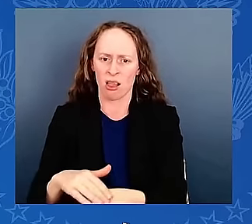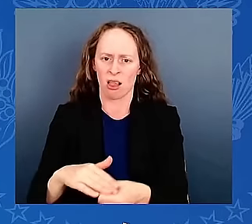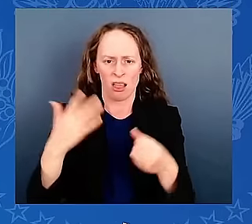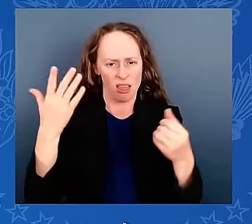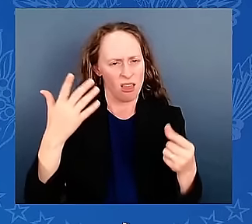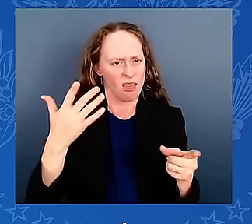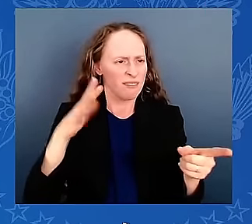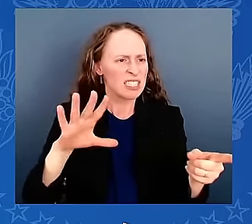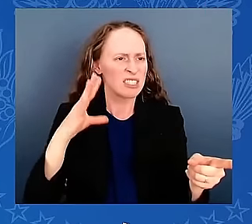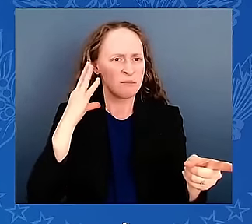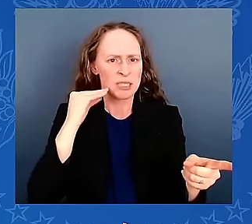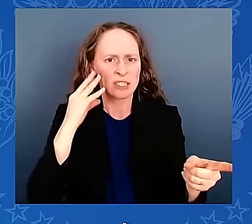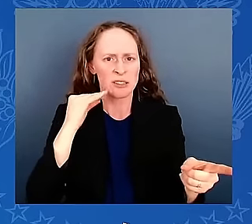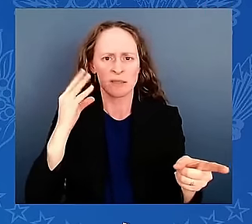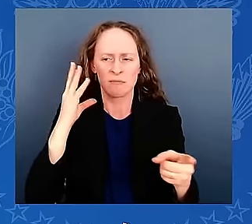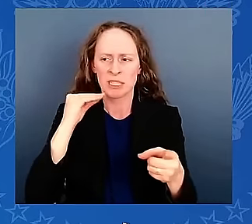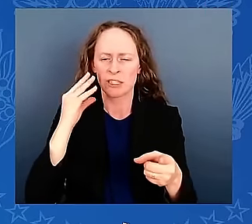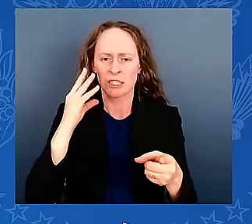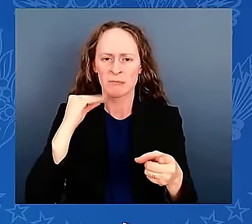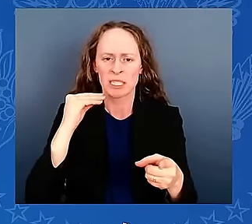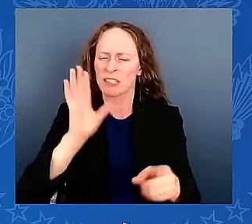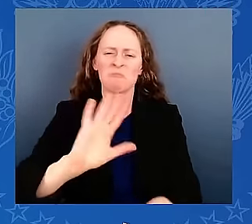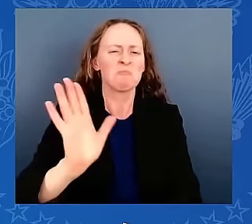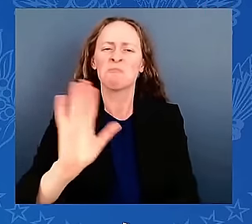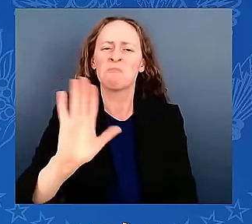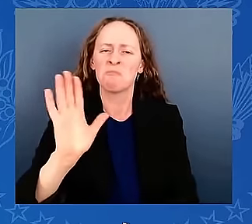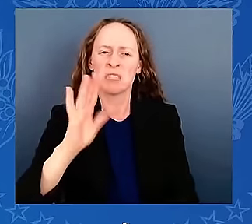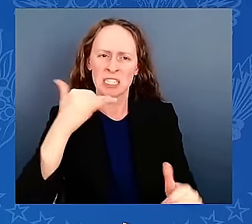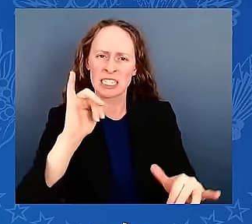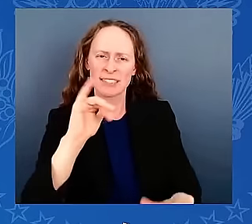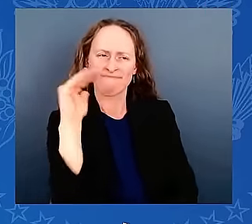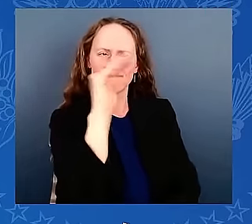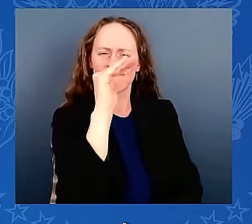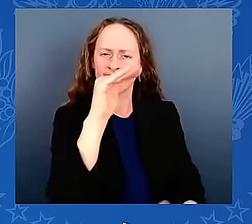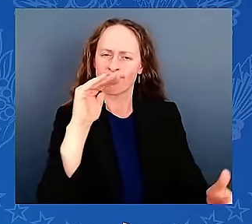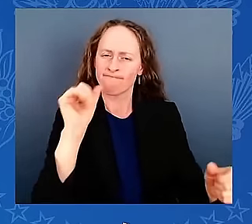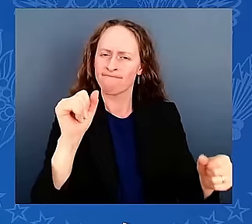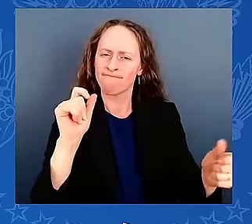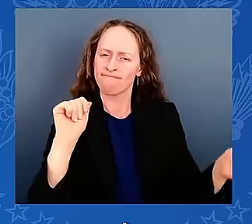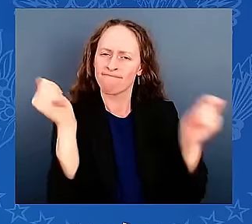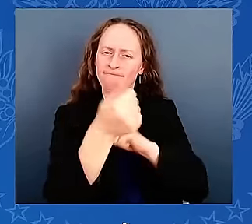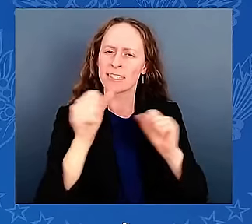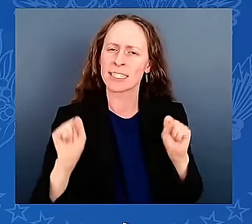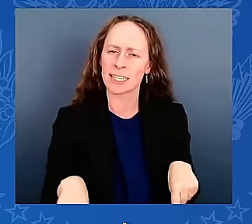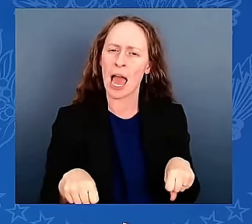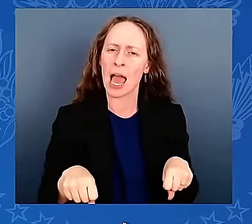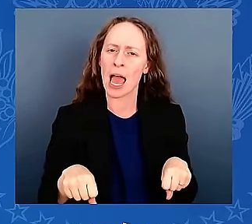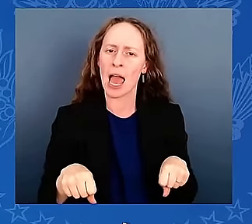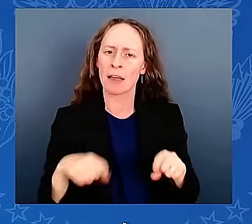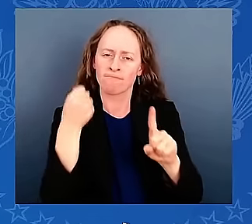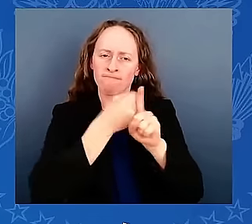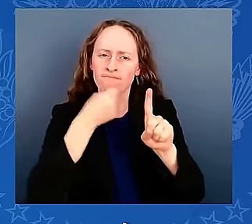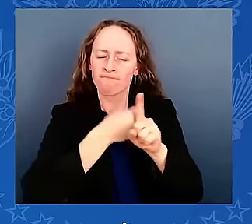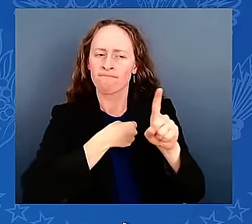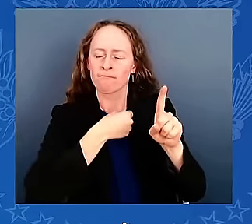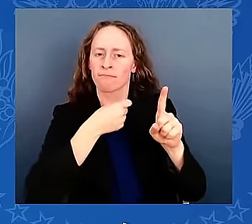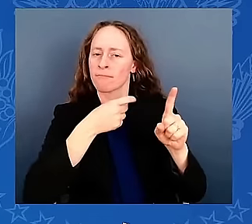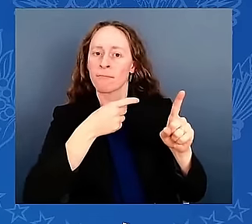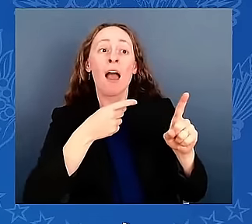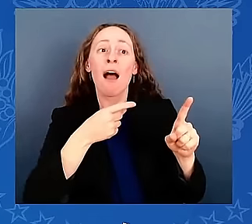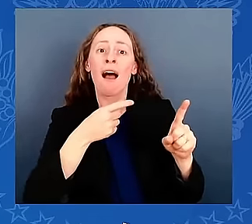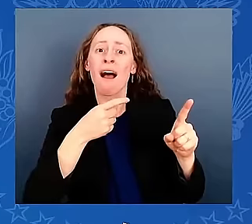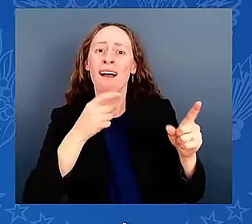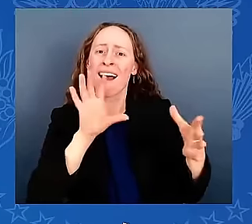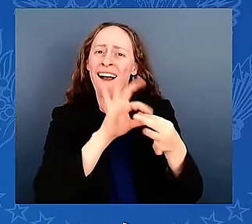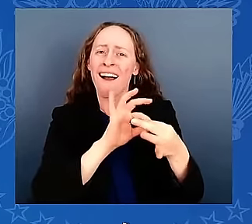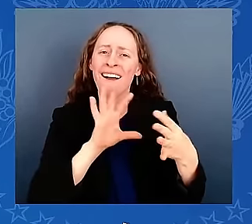possible when doors are open, and how our culture shines